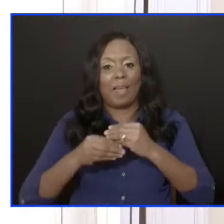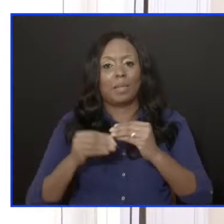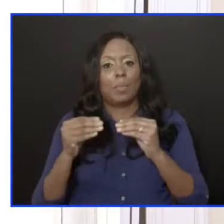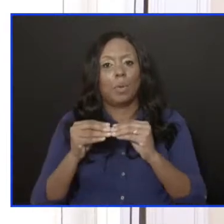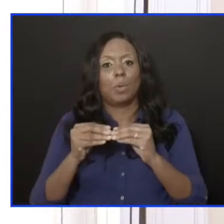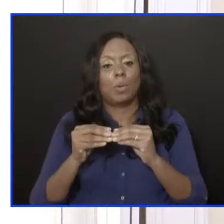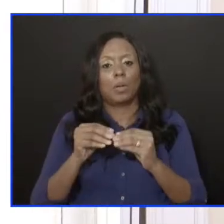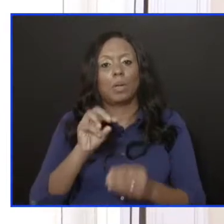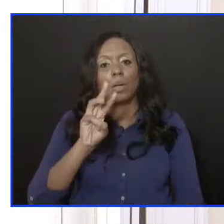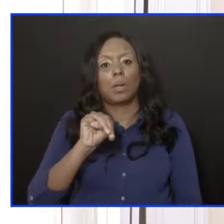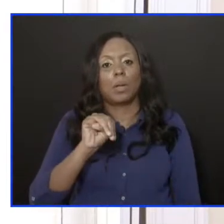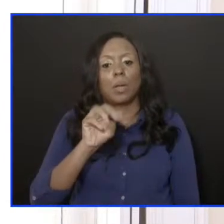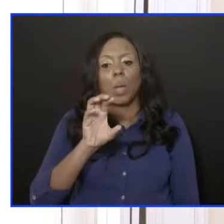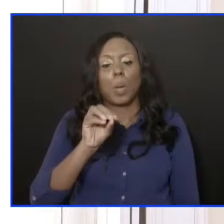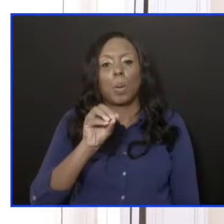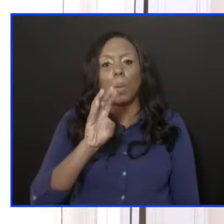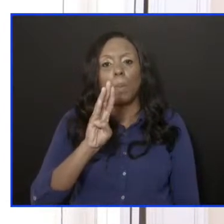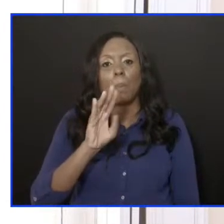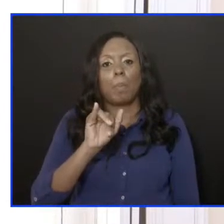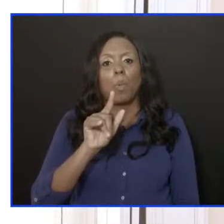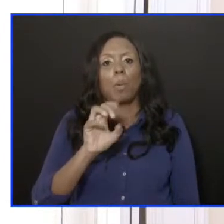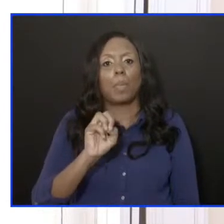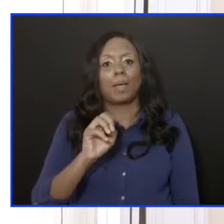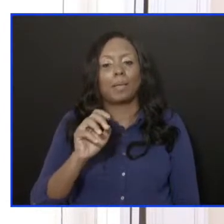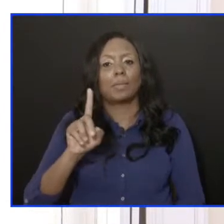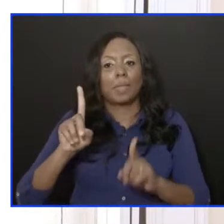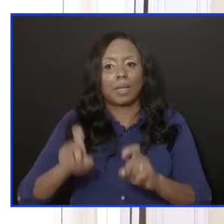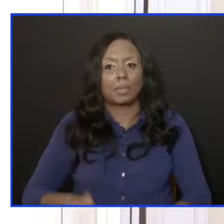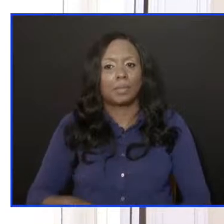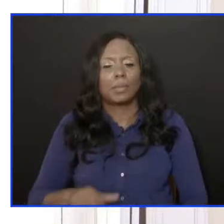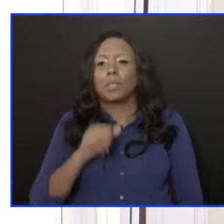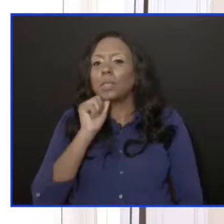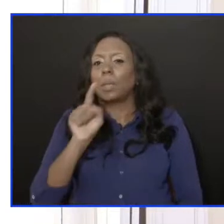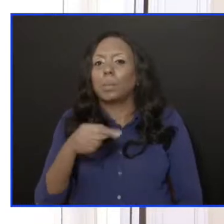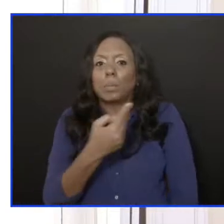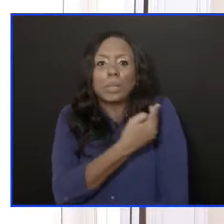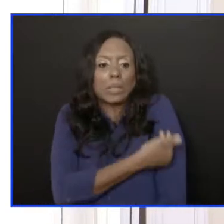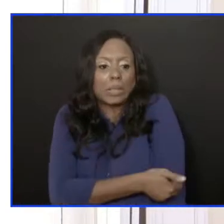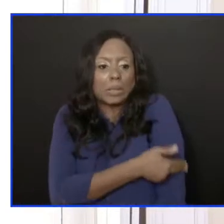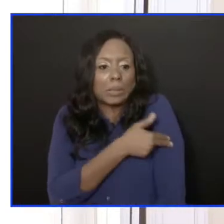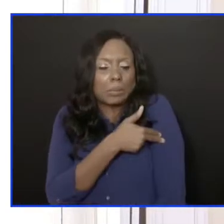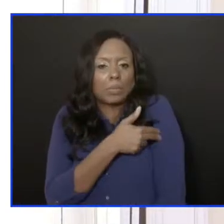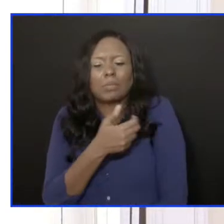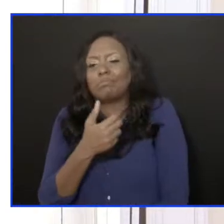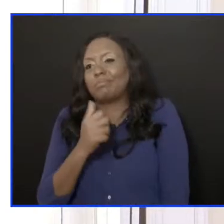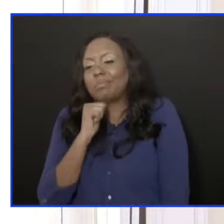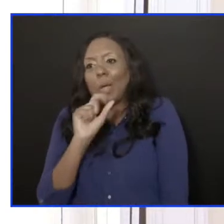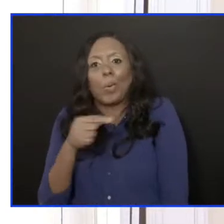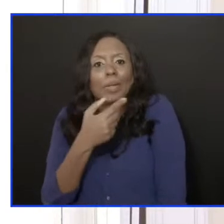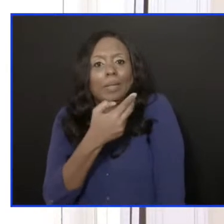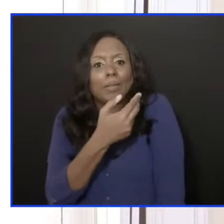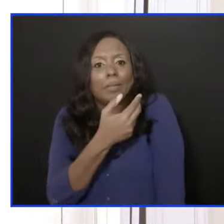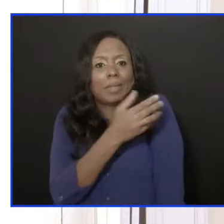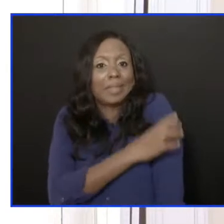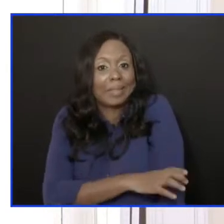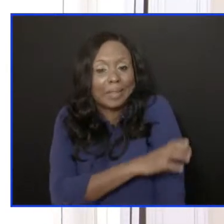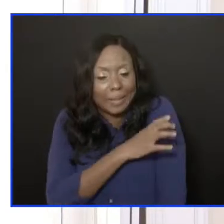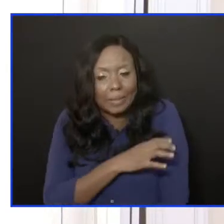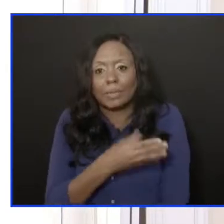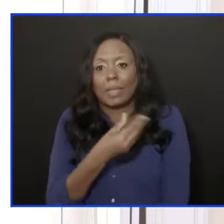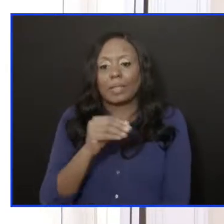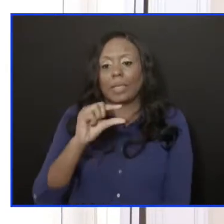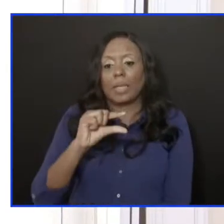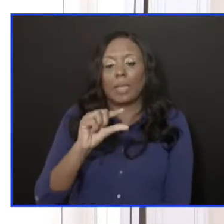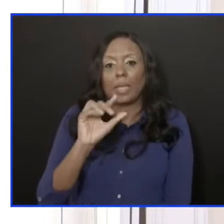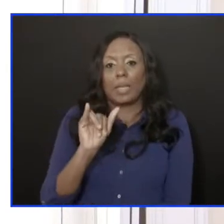therefore asked the Ministry of Health that beyond Queen's Park and beyond the polyclinics and beyond the gymnasium,